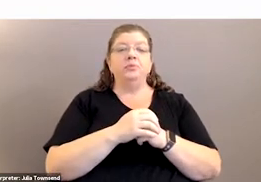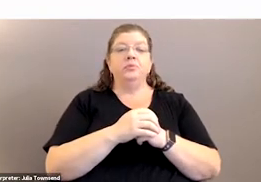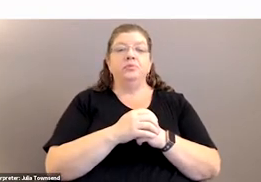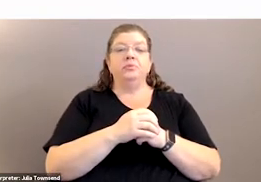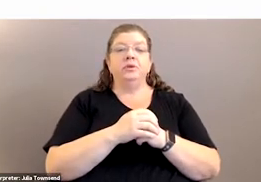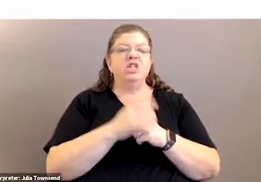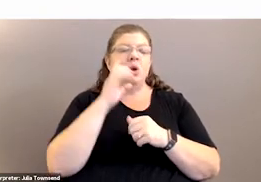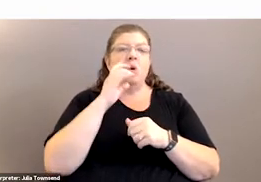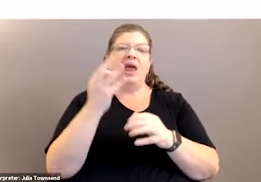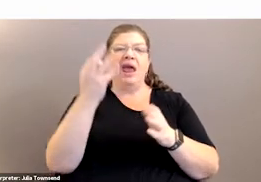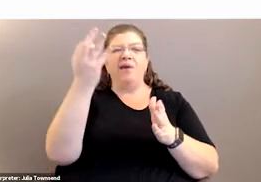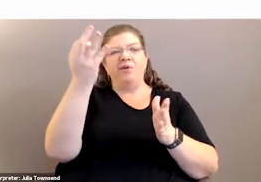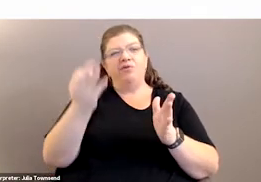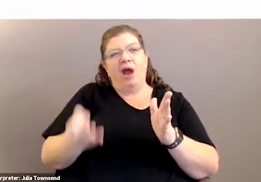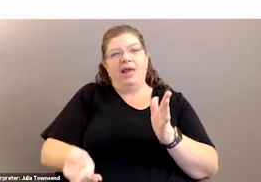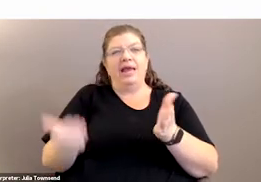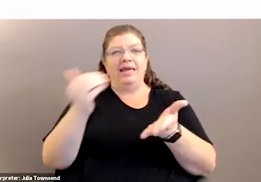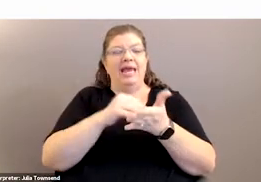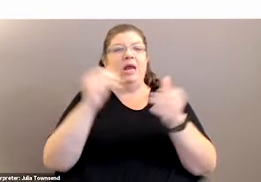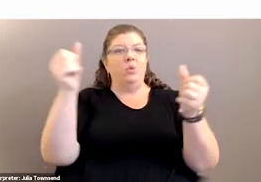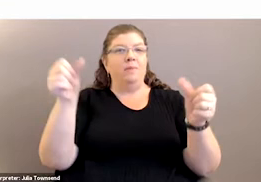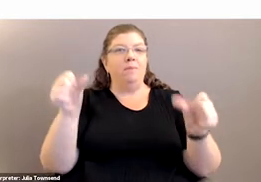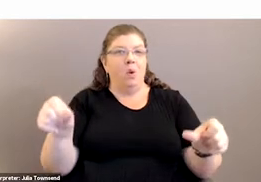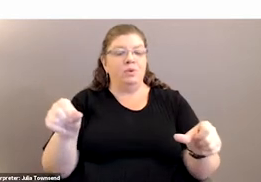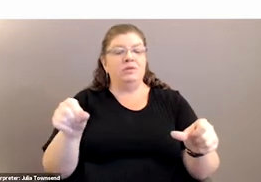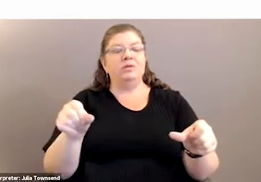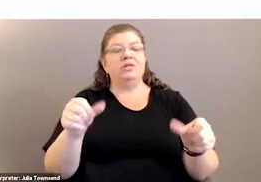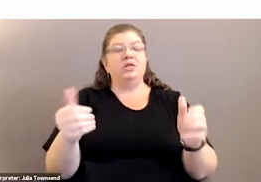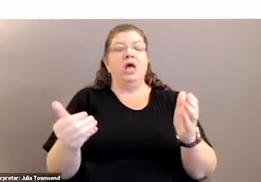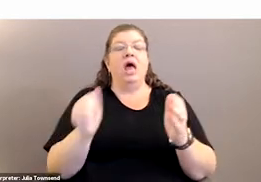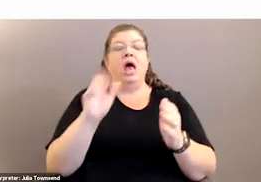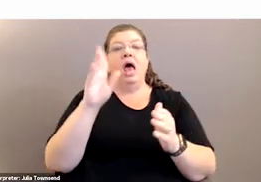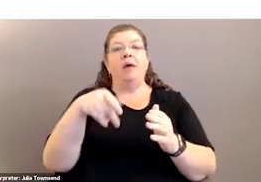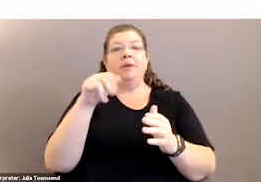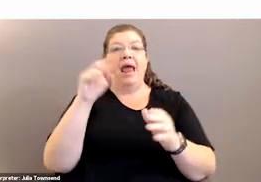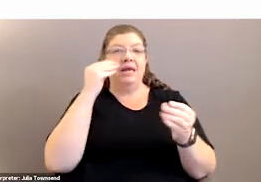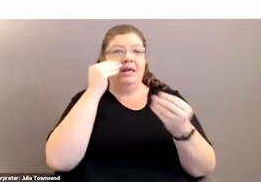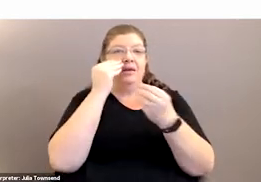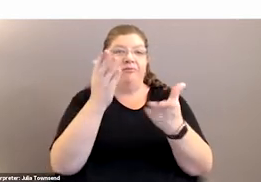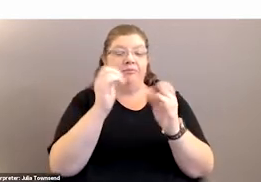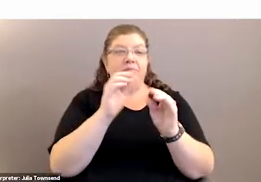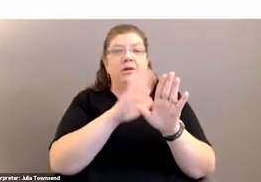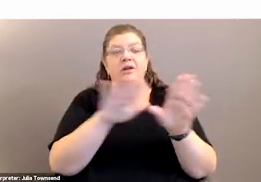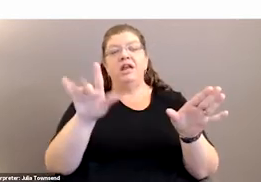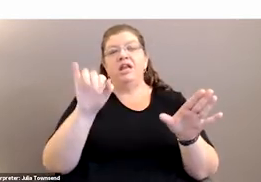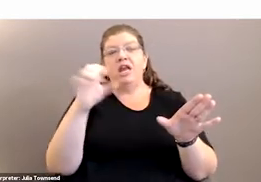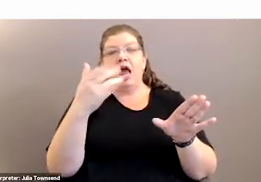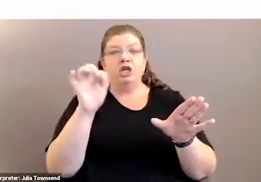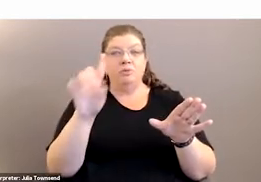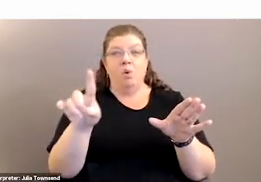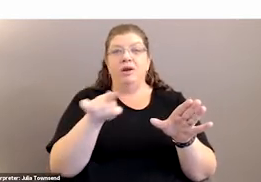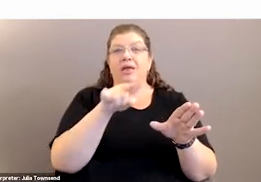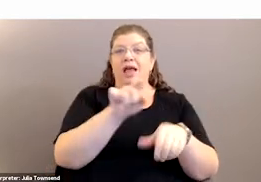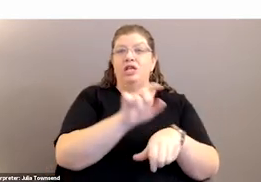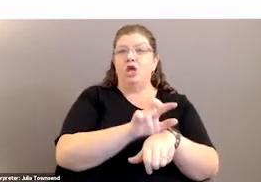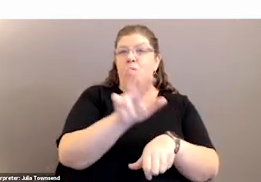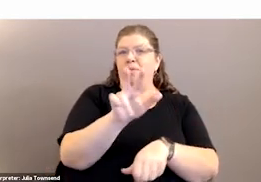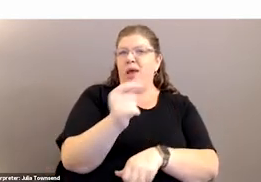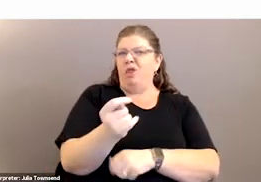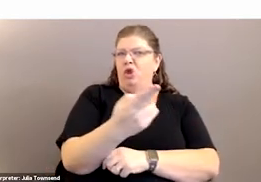every friday again we post our updated dashboard and so this is um and that's as of 3 p.m on